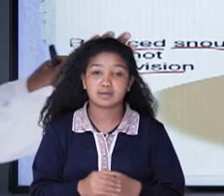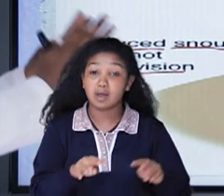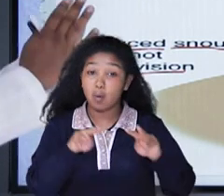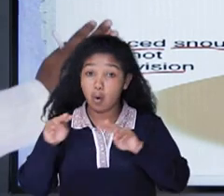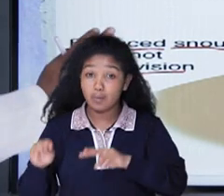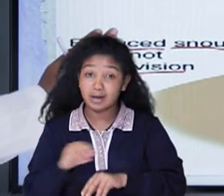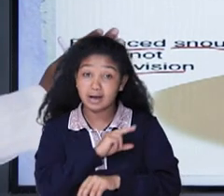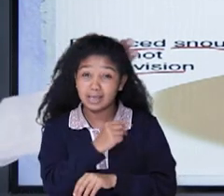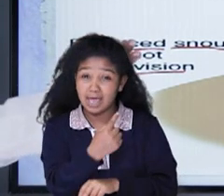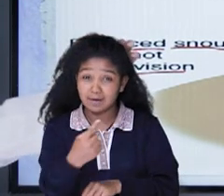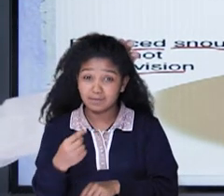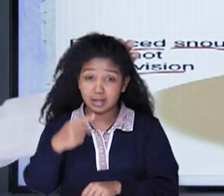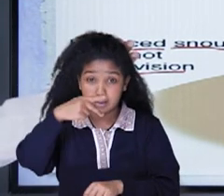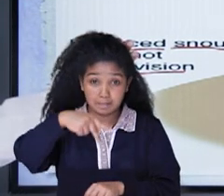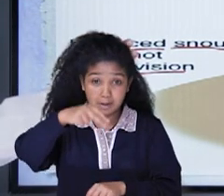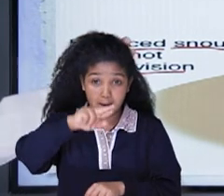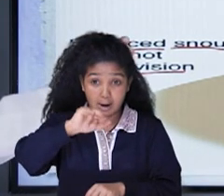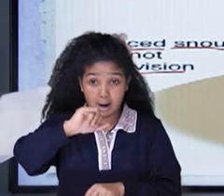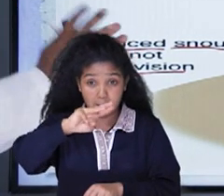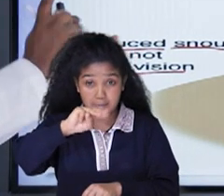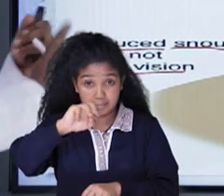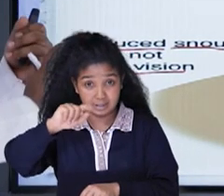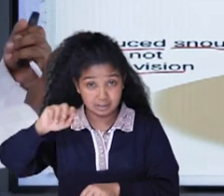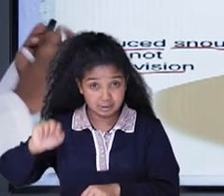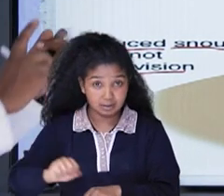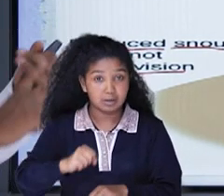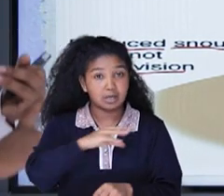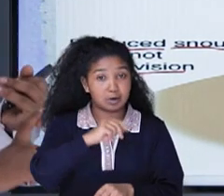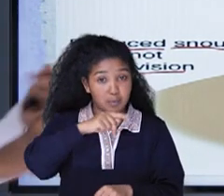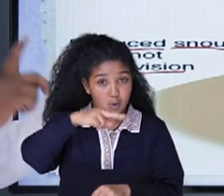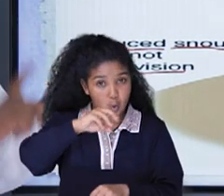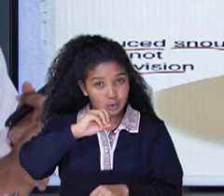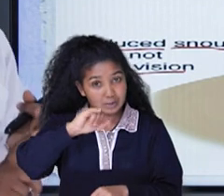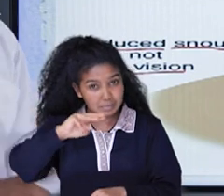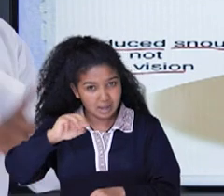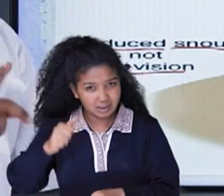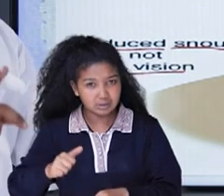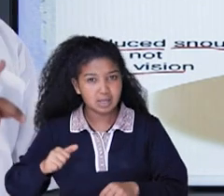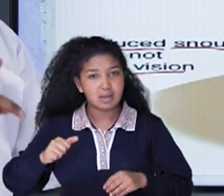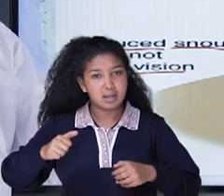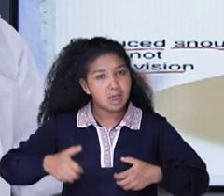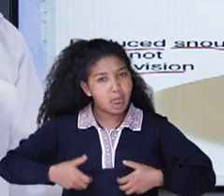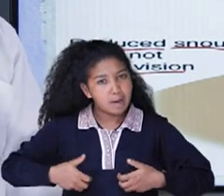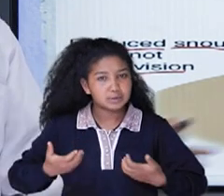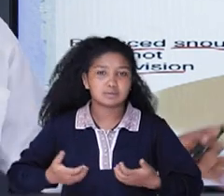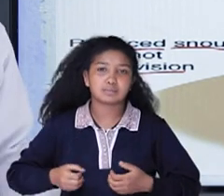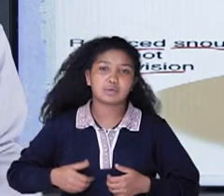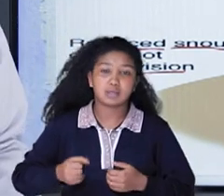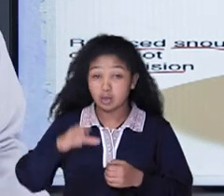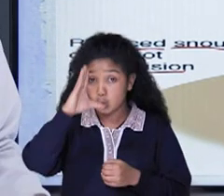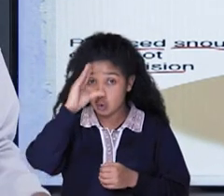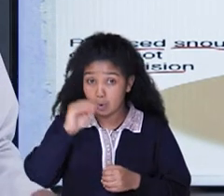common characteristic. Every primates, prosimians, apes, monkeys, and also